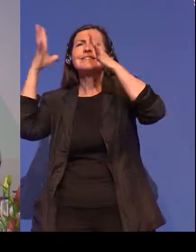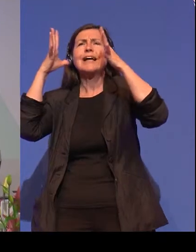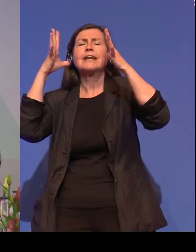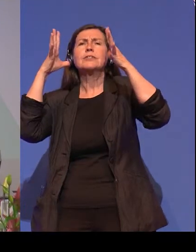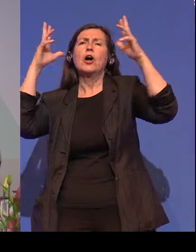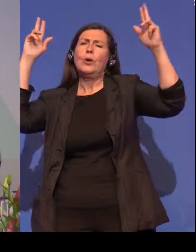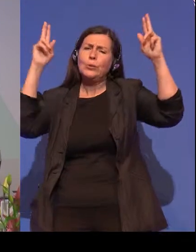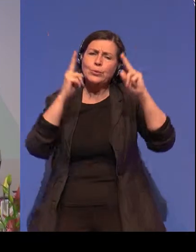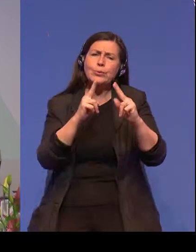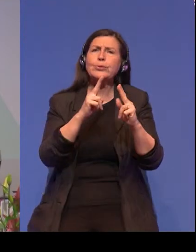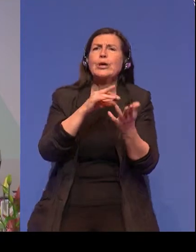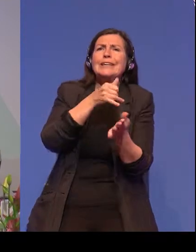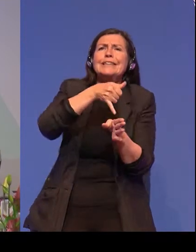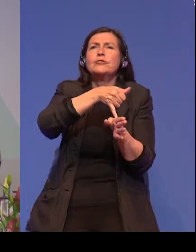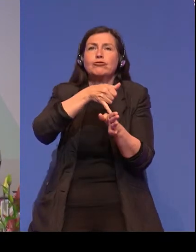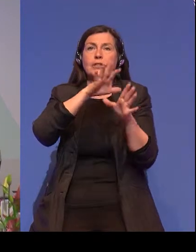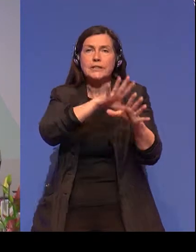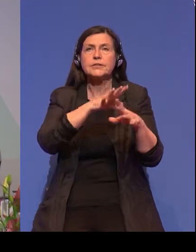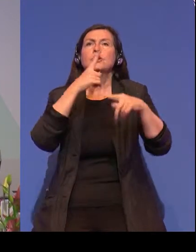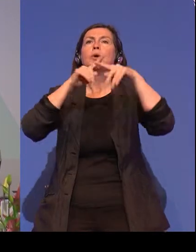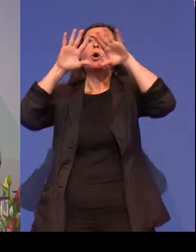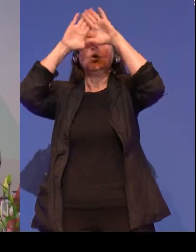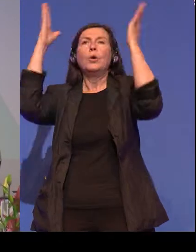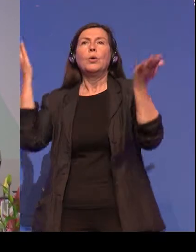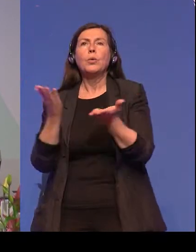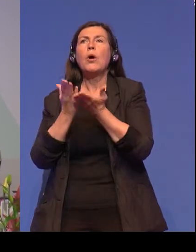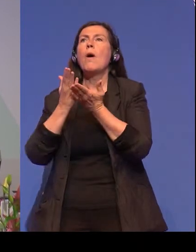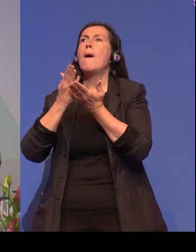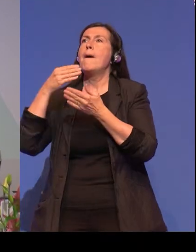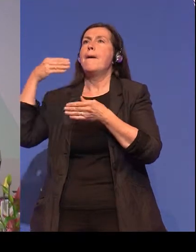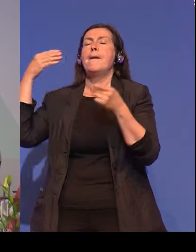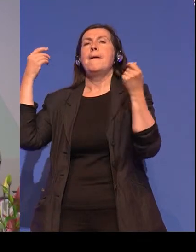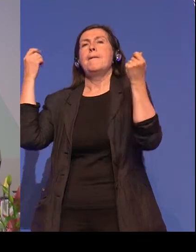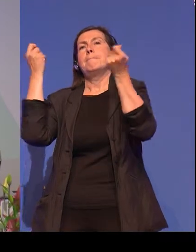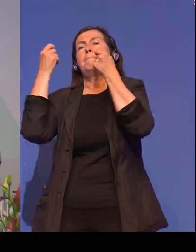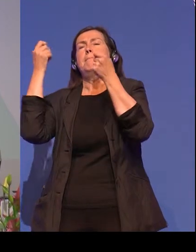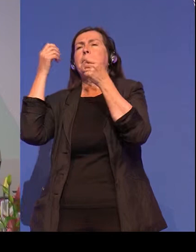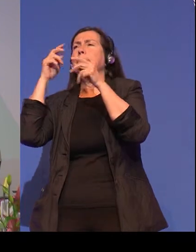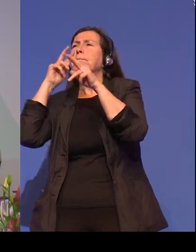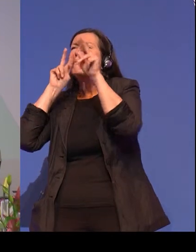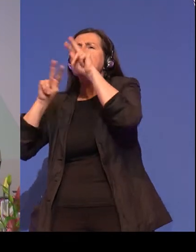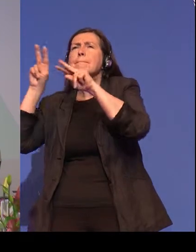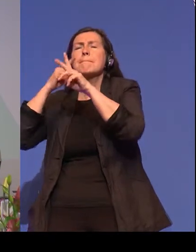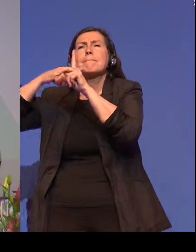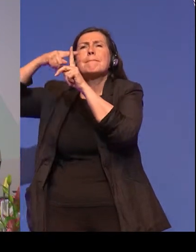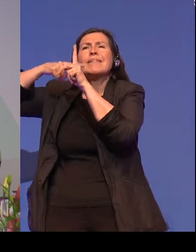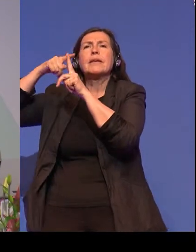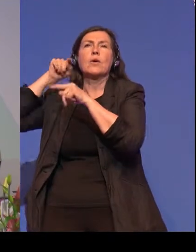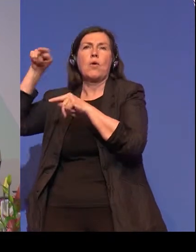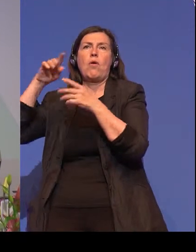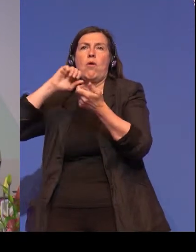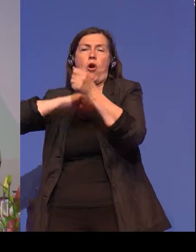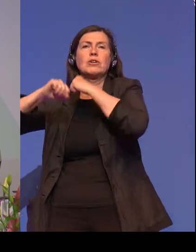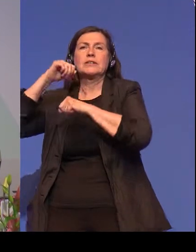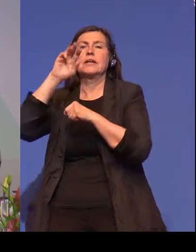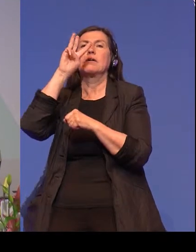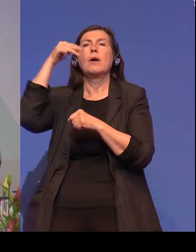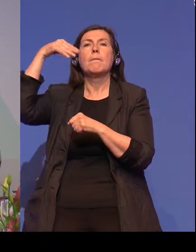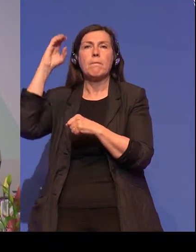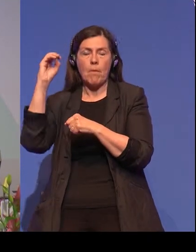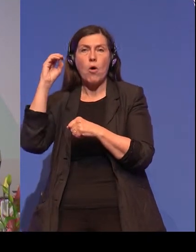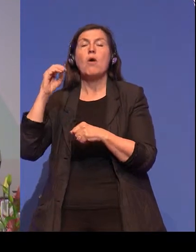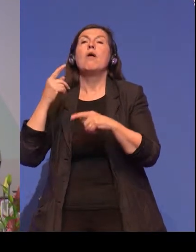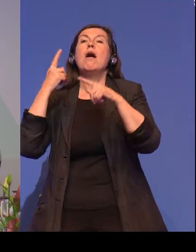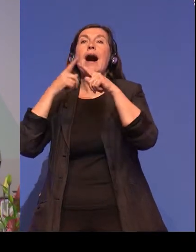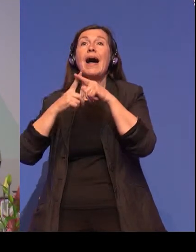the World Meteorological Organization, and the UN Office of the High Representative for the Least Developed Countries,